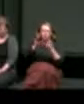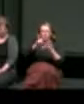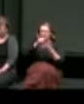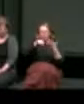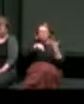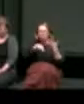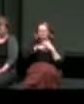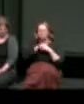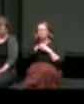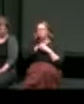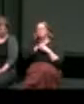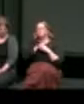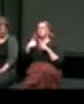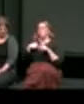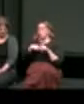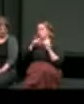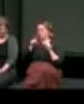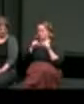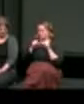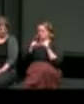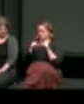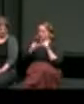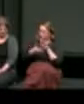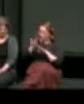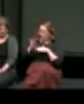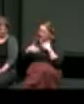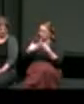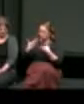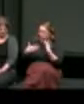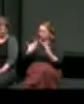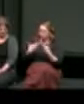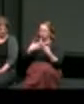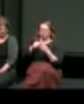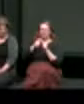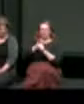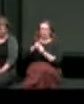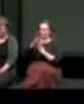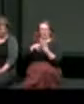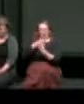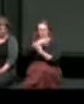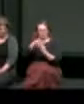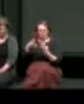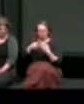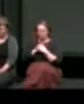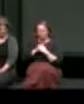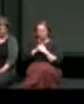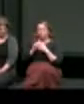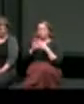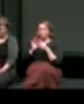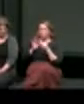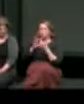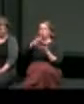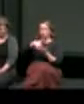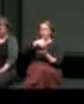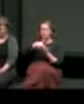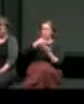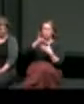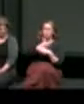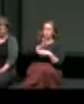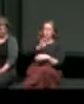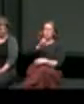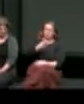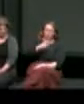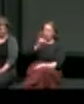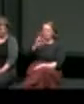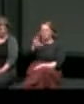that. So we can continue to run and stay on schedule. We mentioned the dredging between March and December